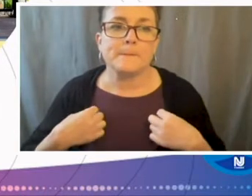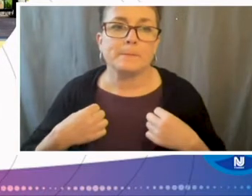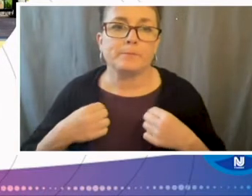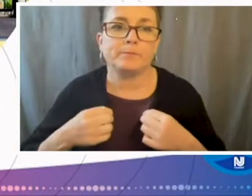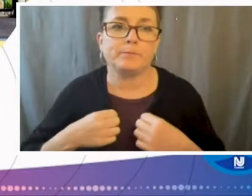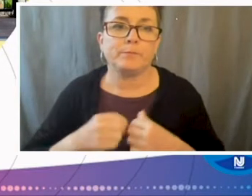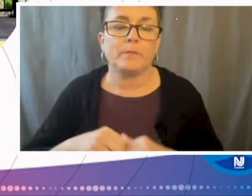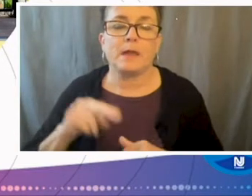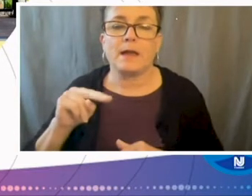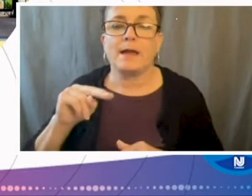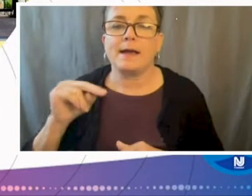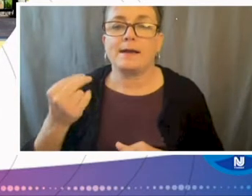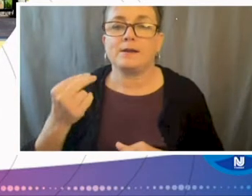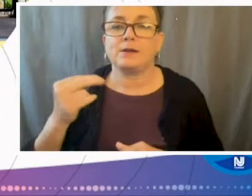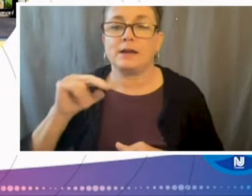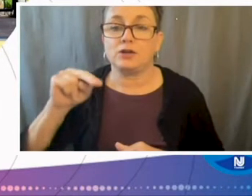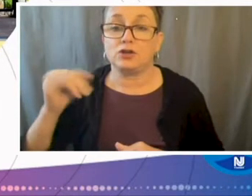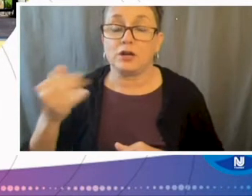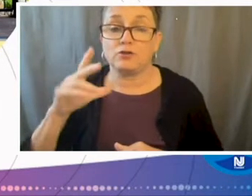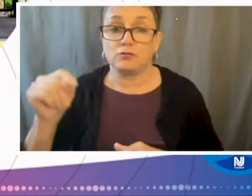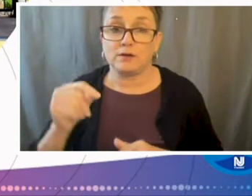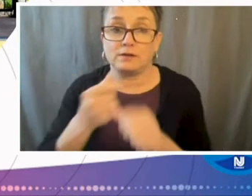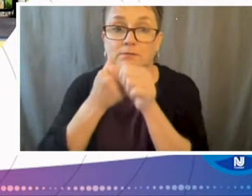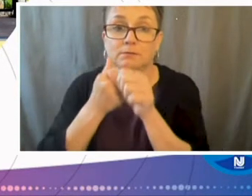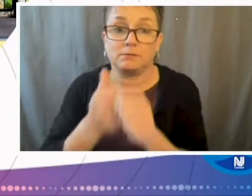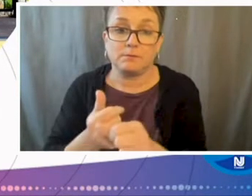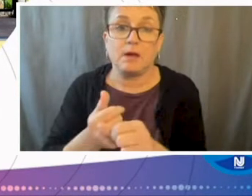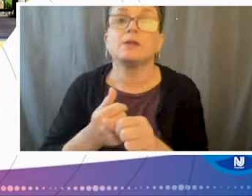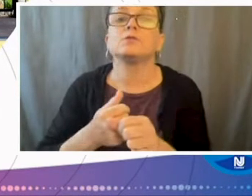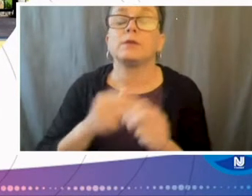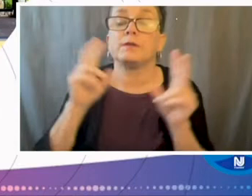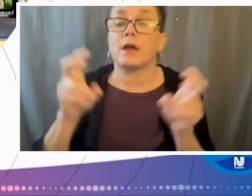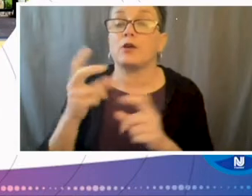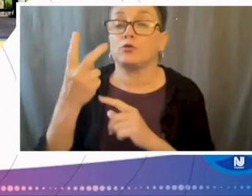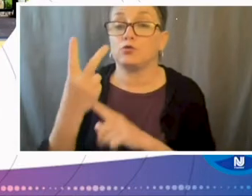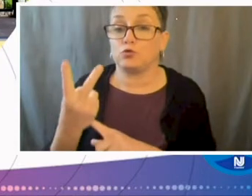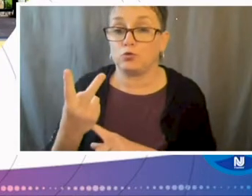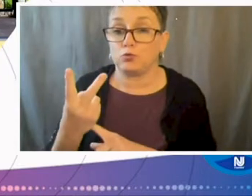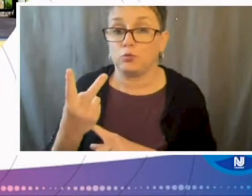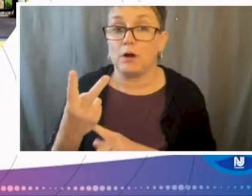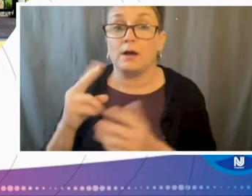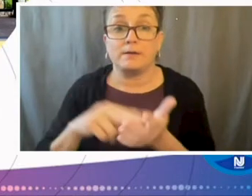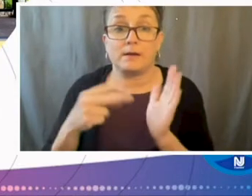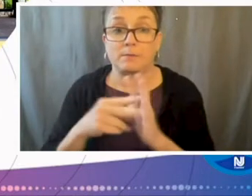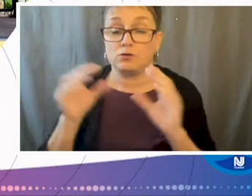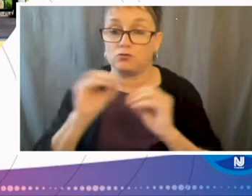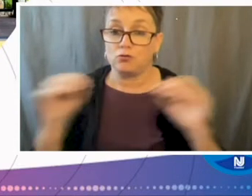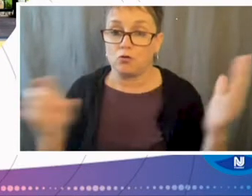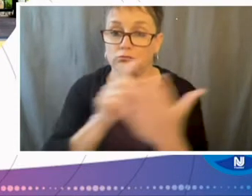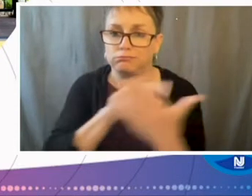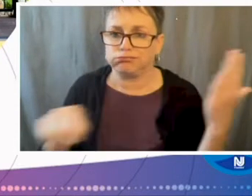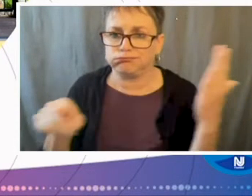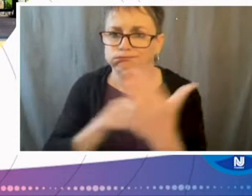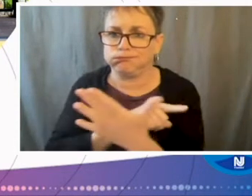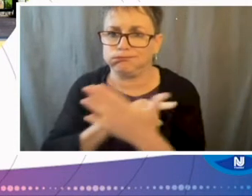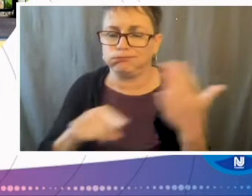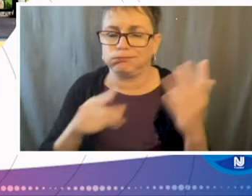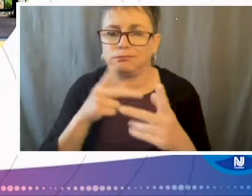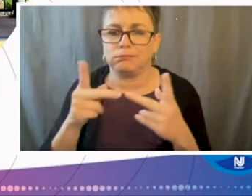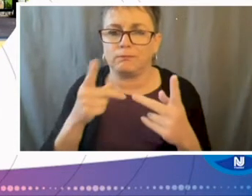NJ Transit complies with Title II of the Americans with Disabilities Act that prohibits discrimination against people with disabilities in the provision of